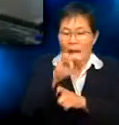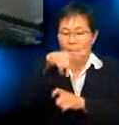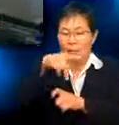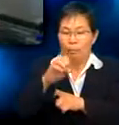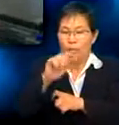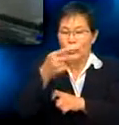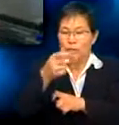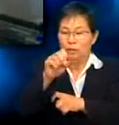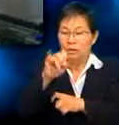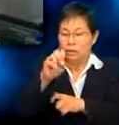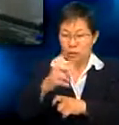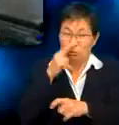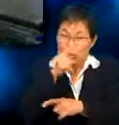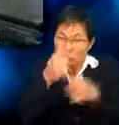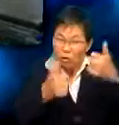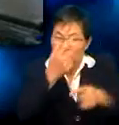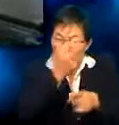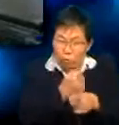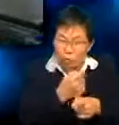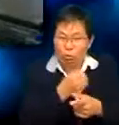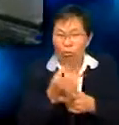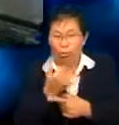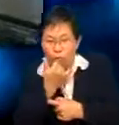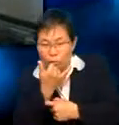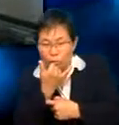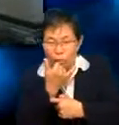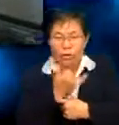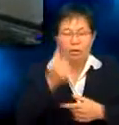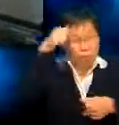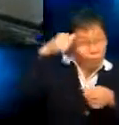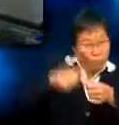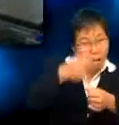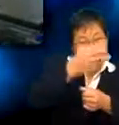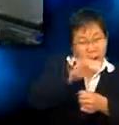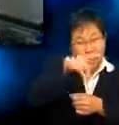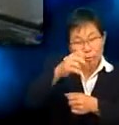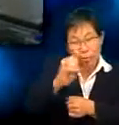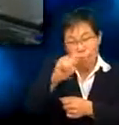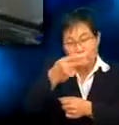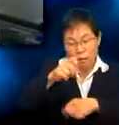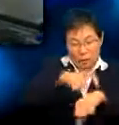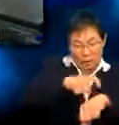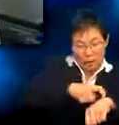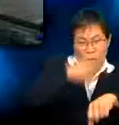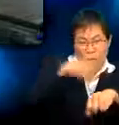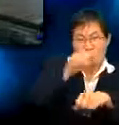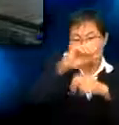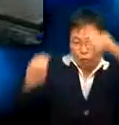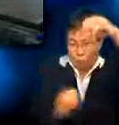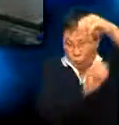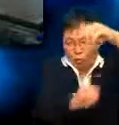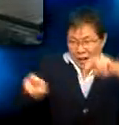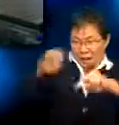not. Remember, our hypothesis says that the period of an oscillation